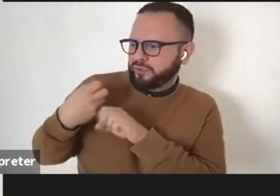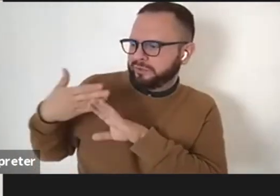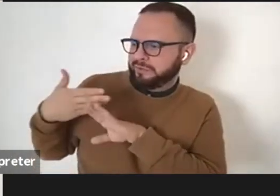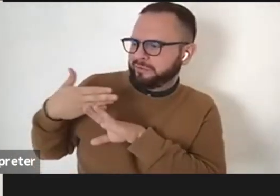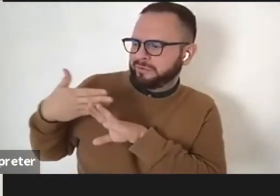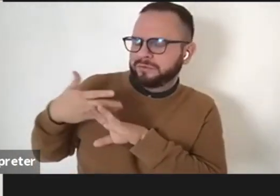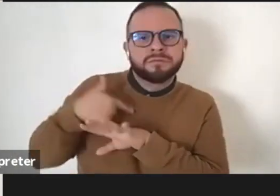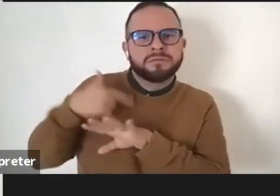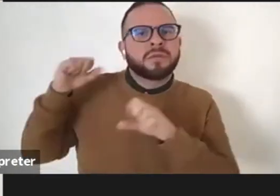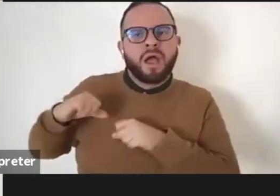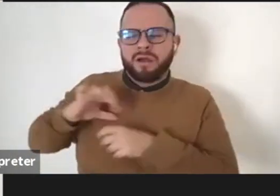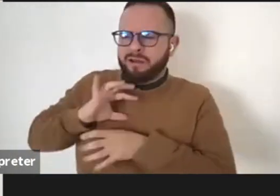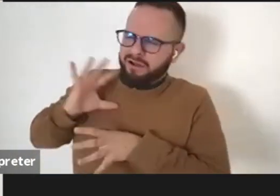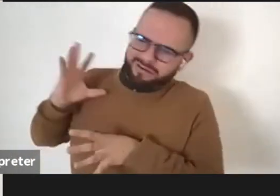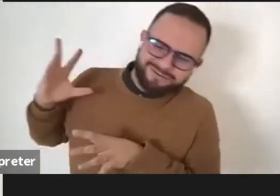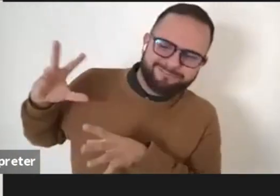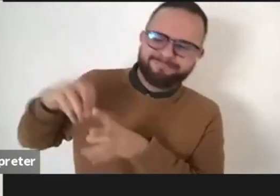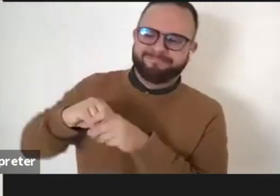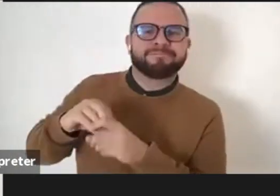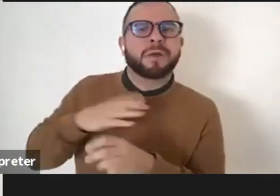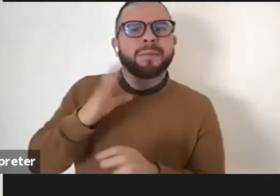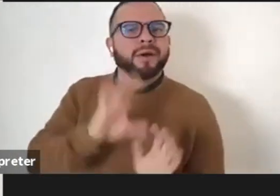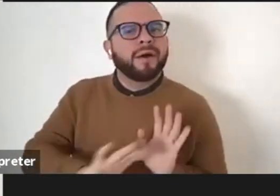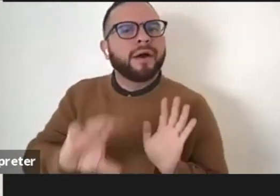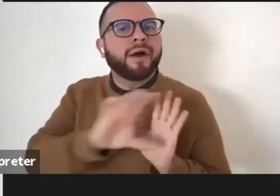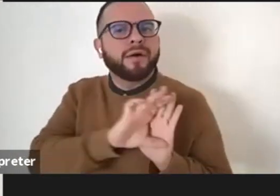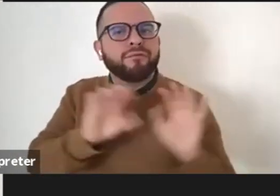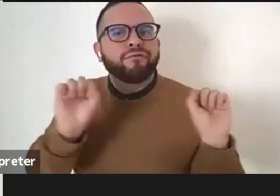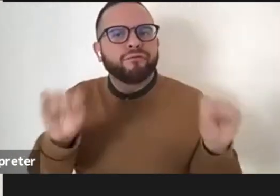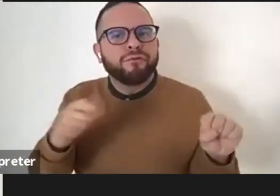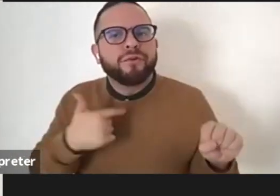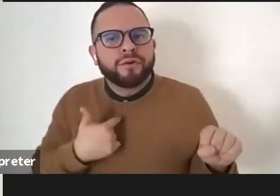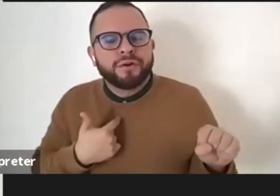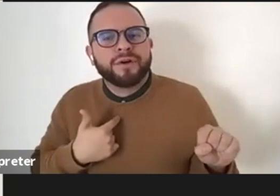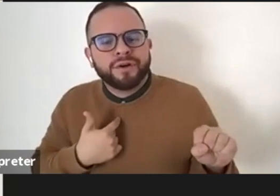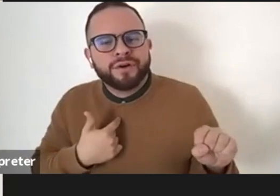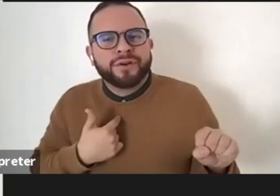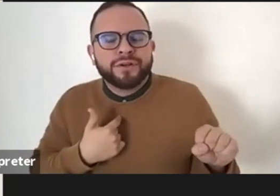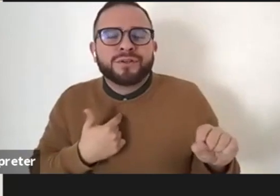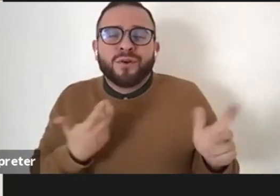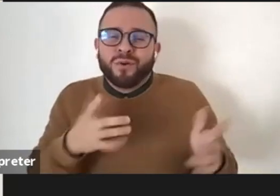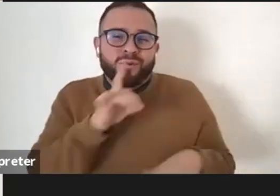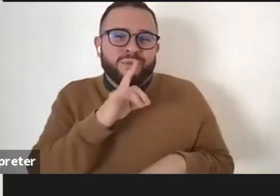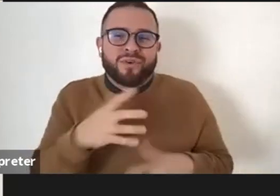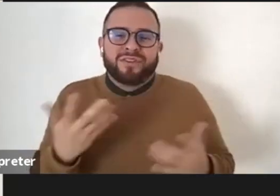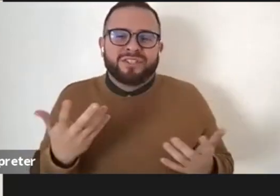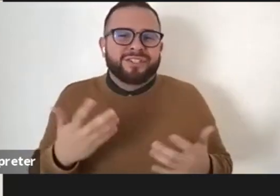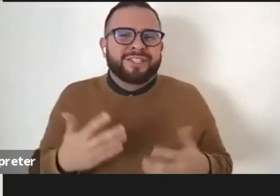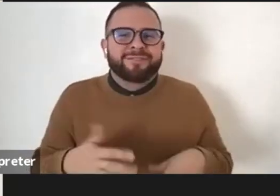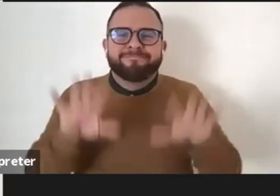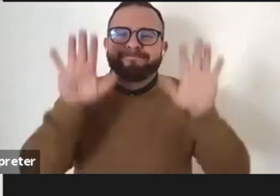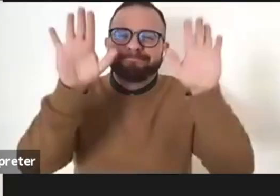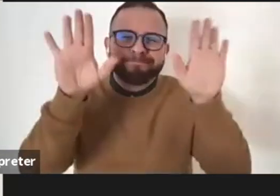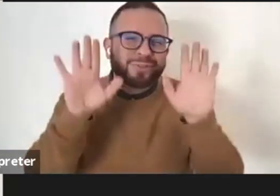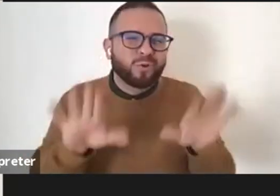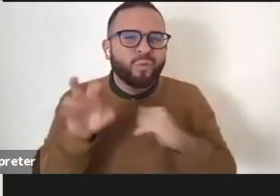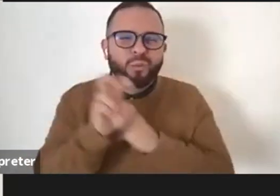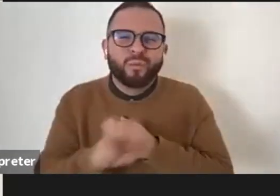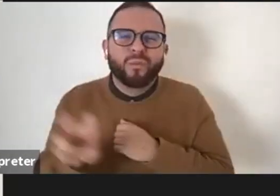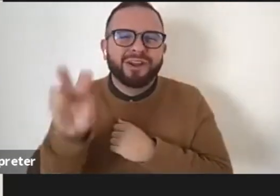pour them into my role in a way. So it's been a great journey for